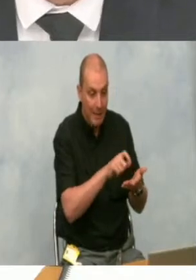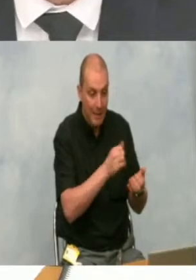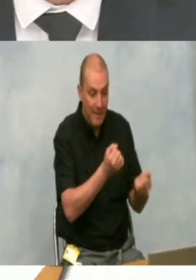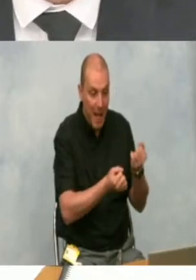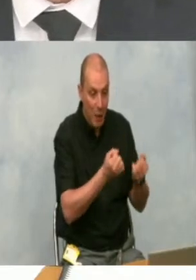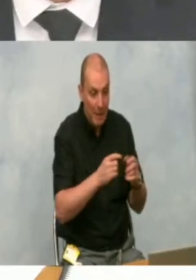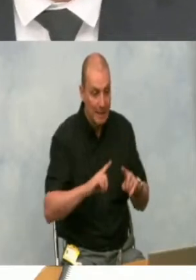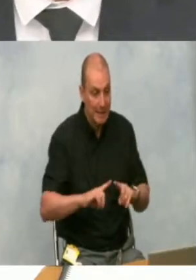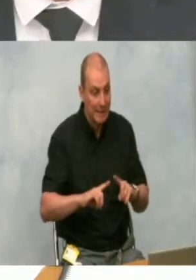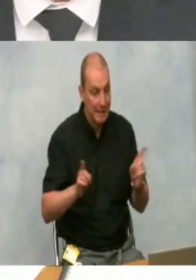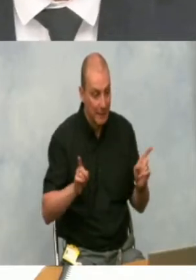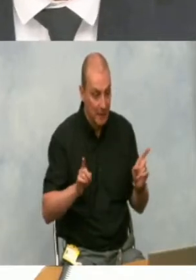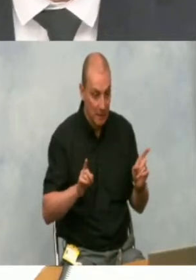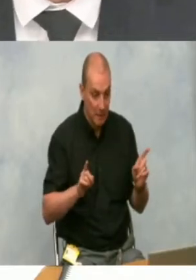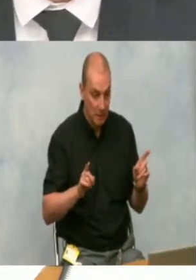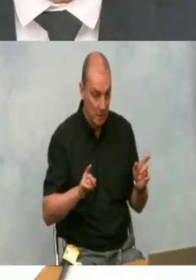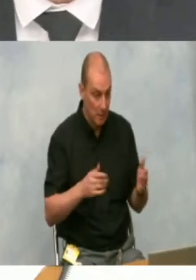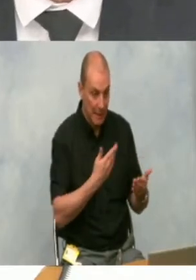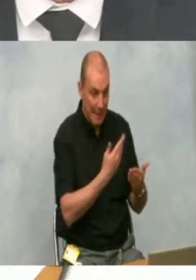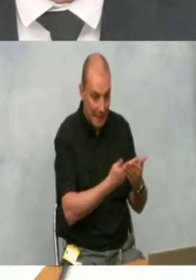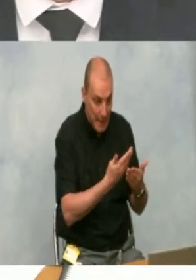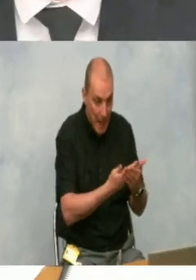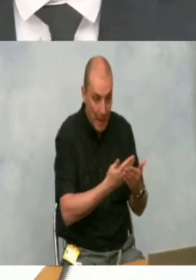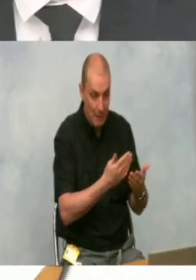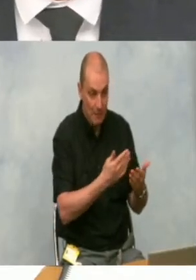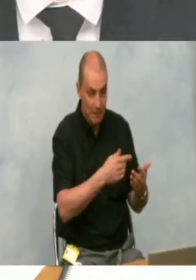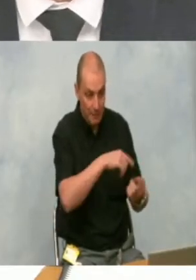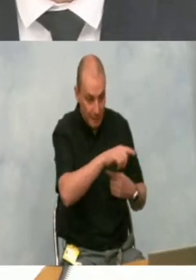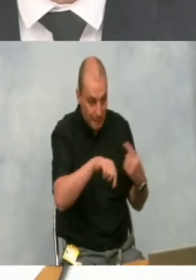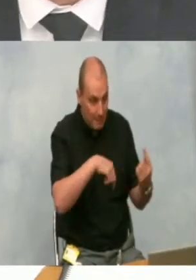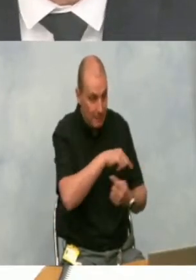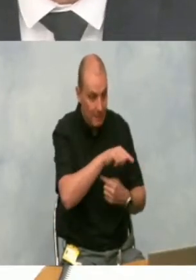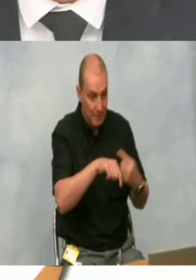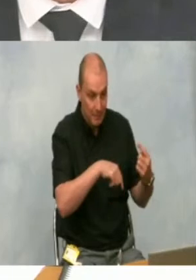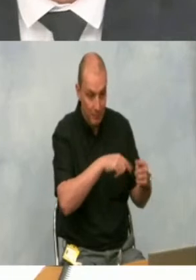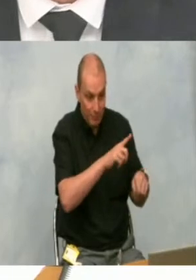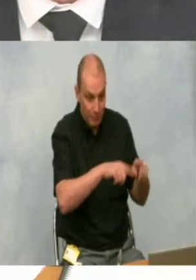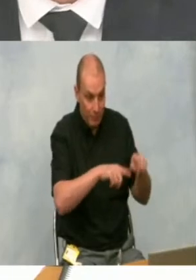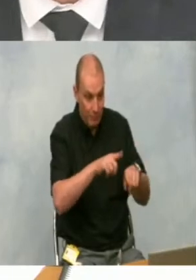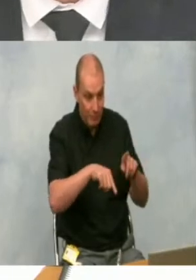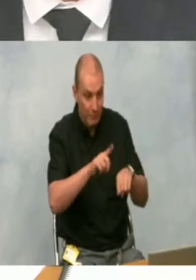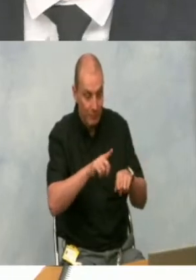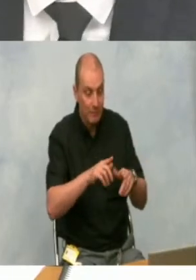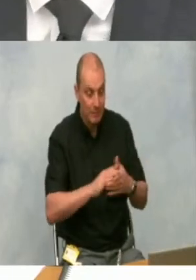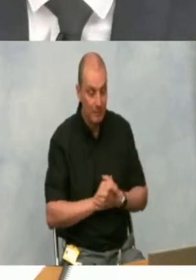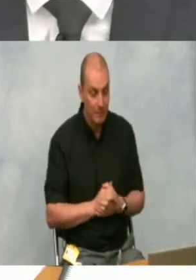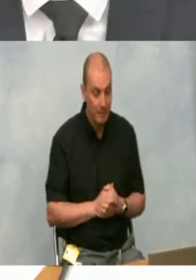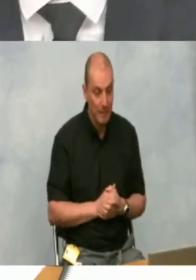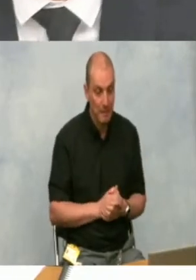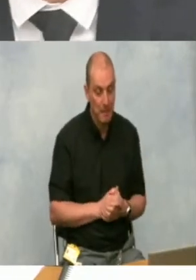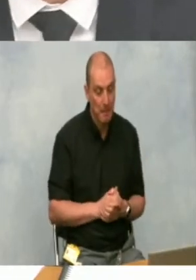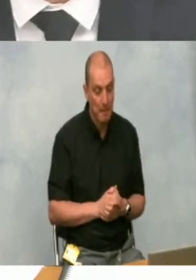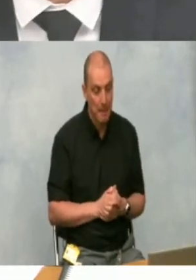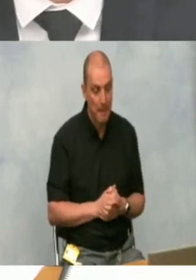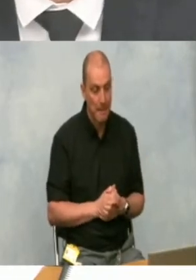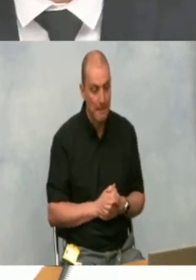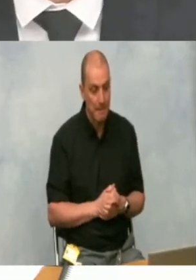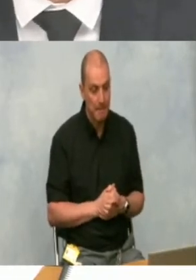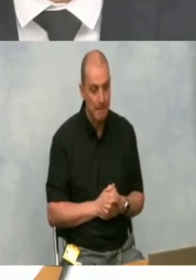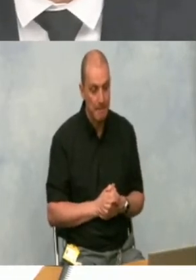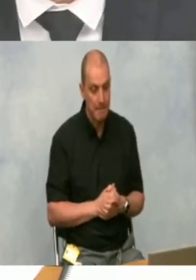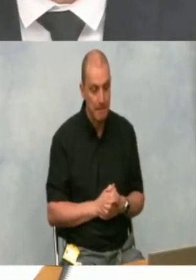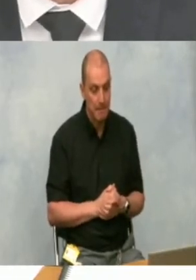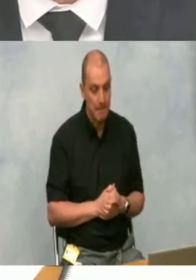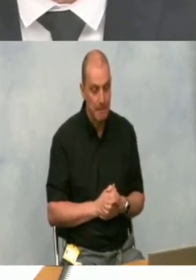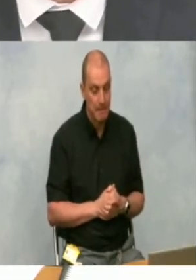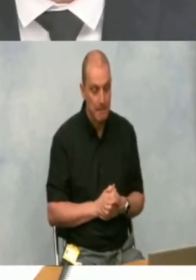use, it's considered the life of it, or the future span, certainly from our perspective, was over. Okay, I